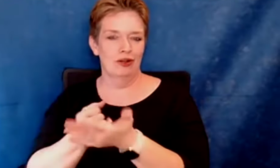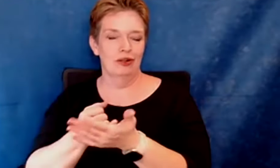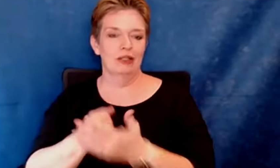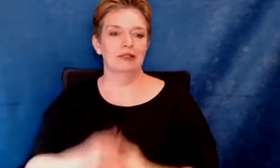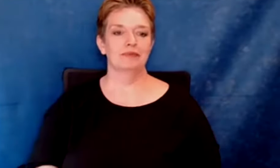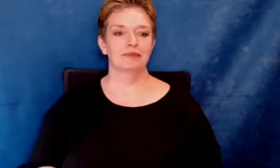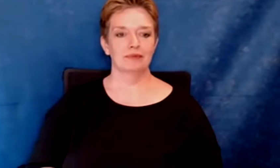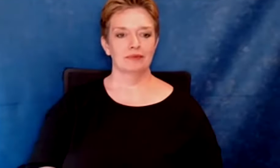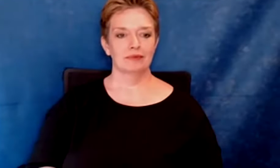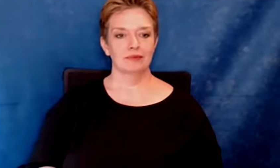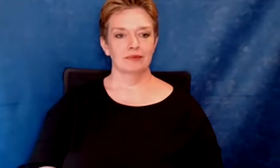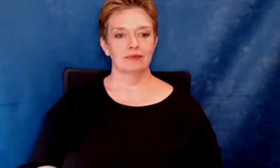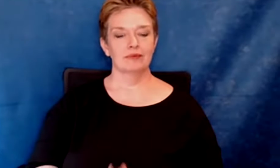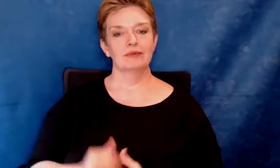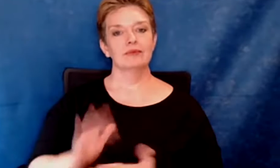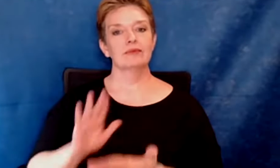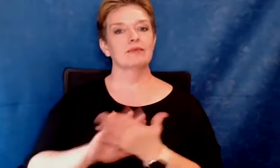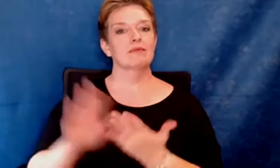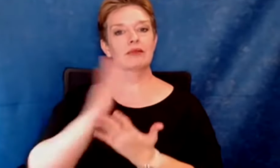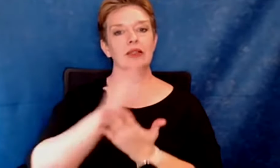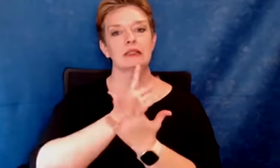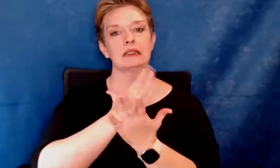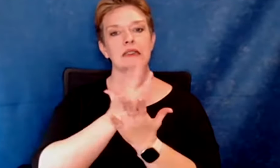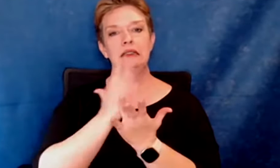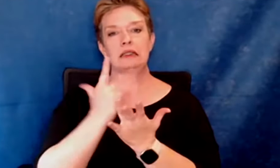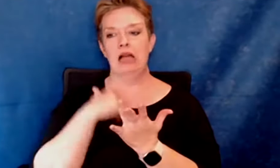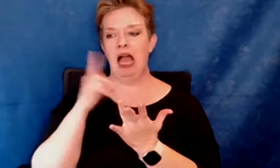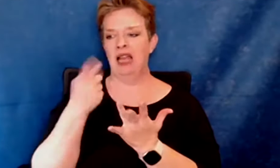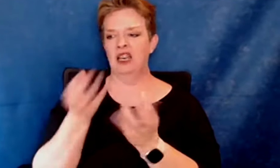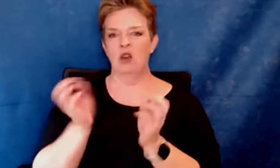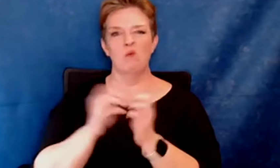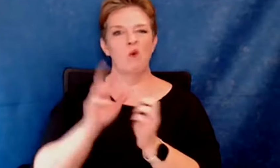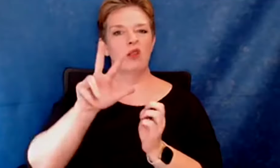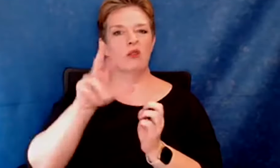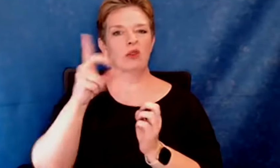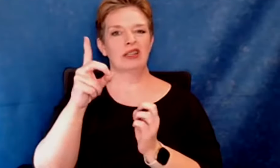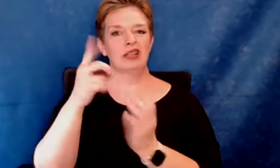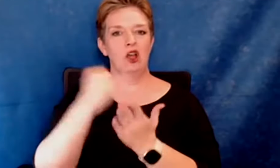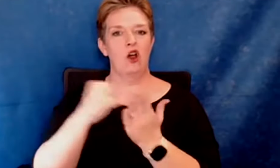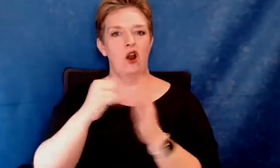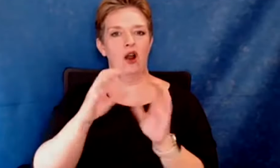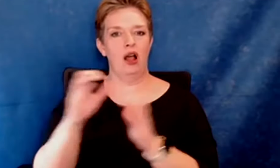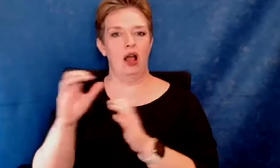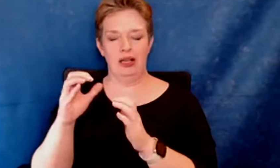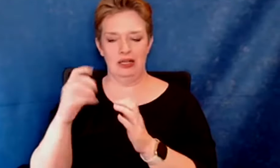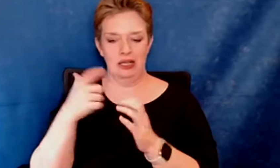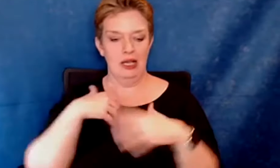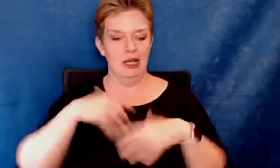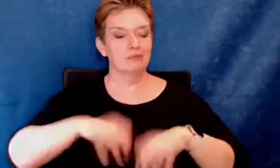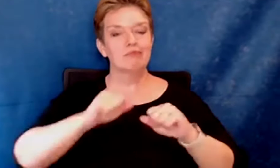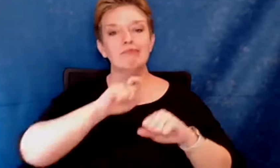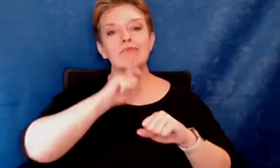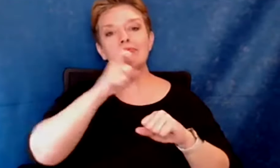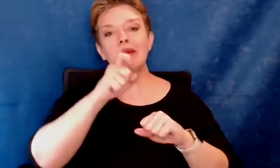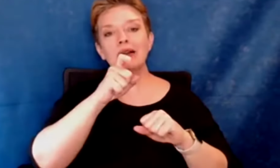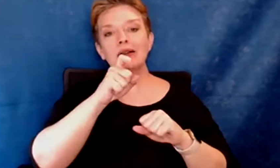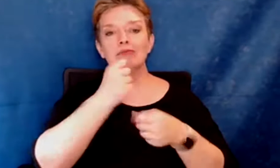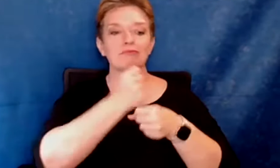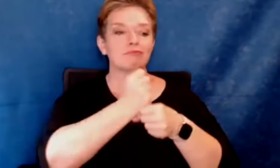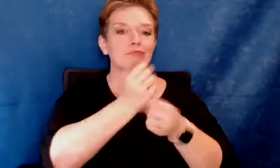my college career, I needed some extra 3D classes and fell in love with metals after the first class.